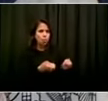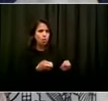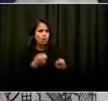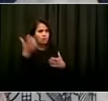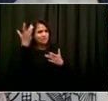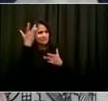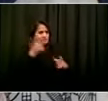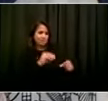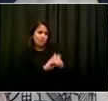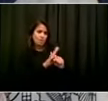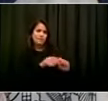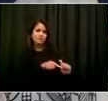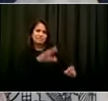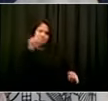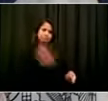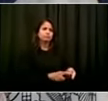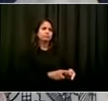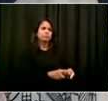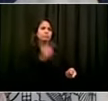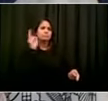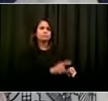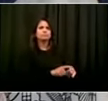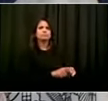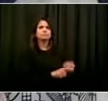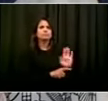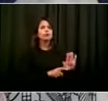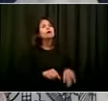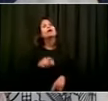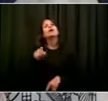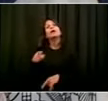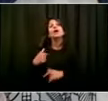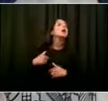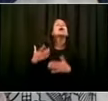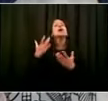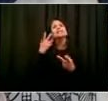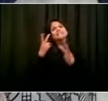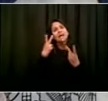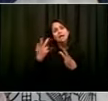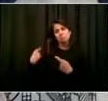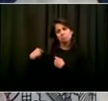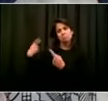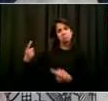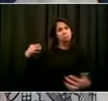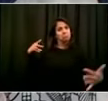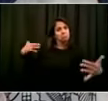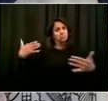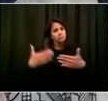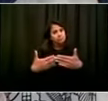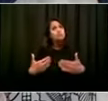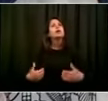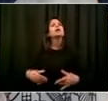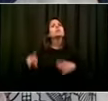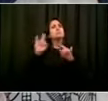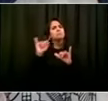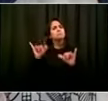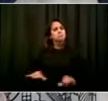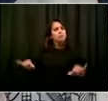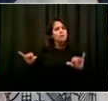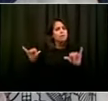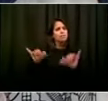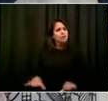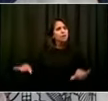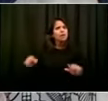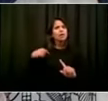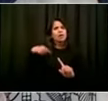generally pretty consistent and helpful tendencies here. This one's been different, but I do